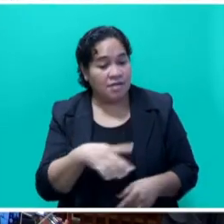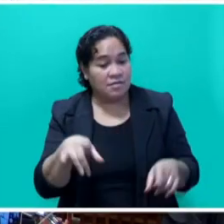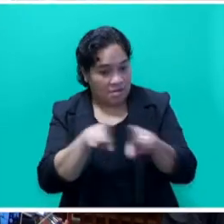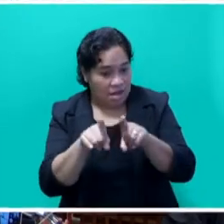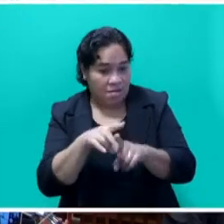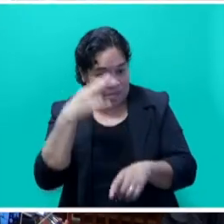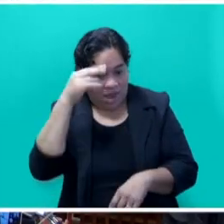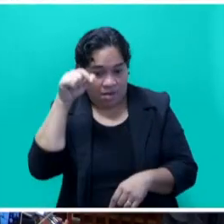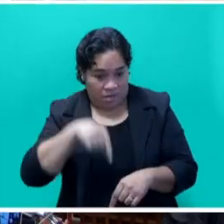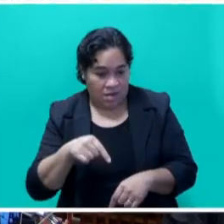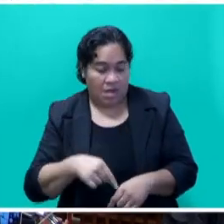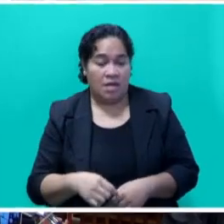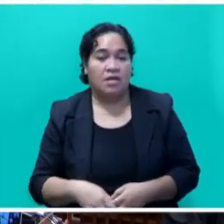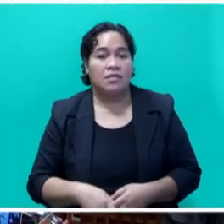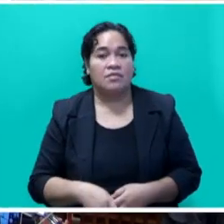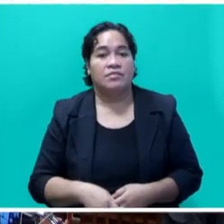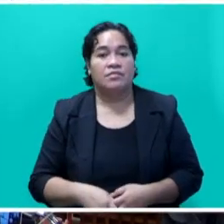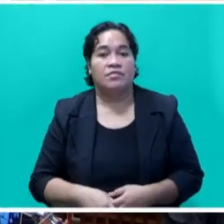Honourable